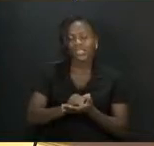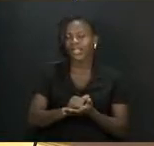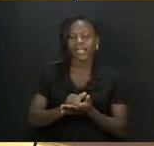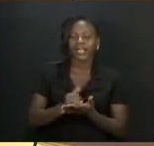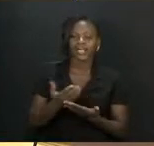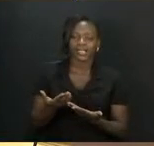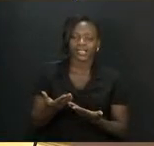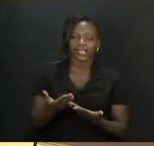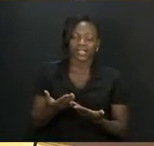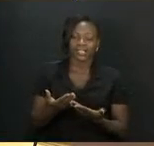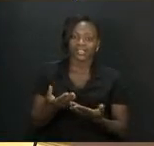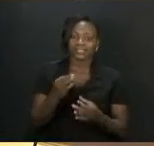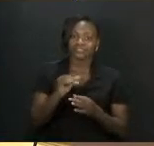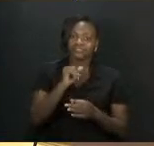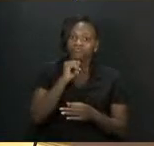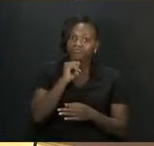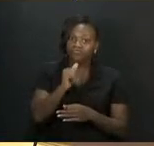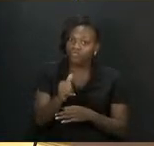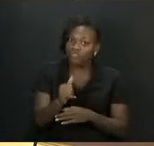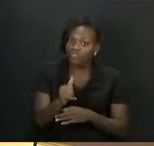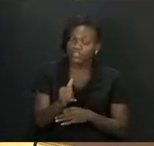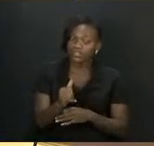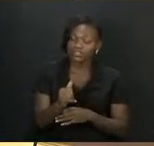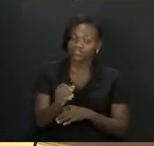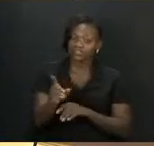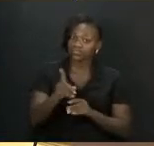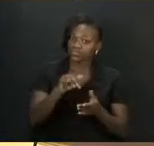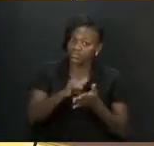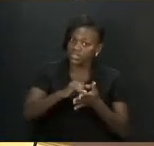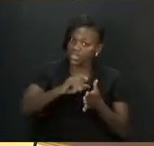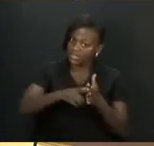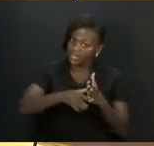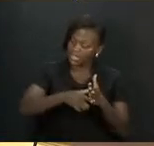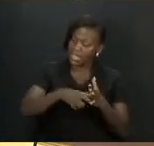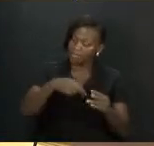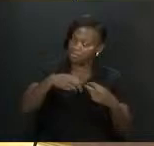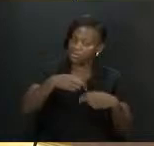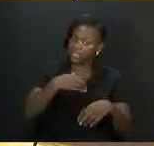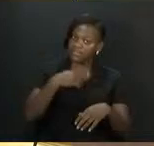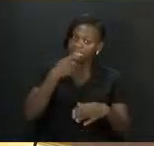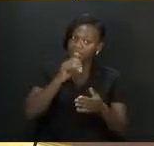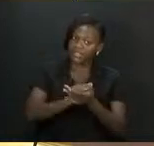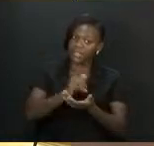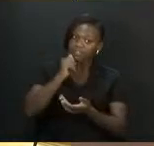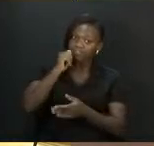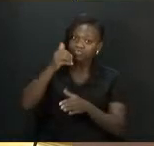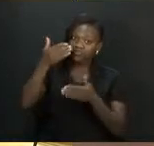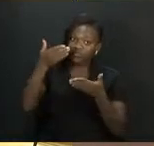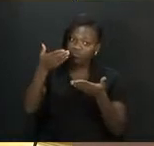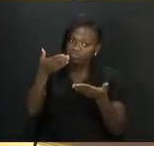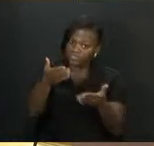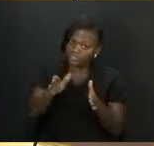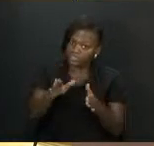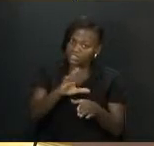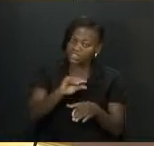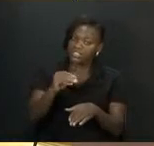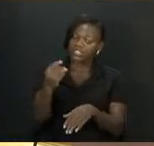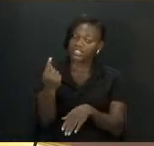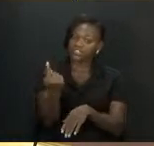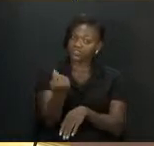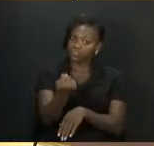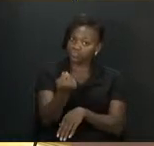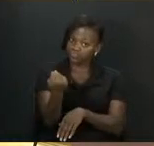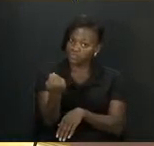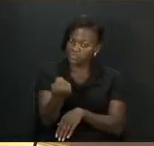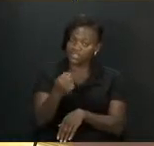coming from. Mr. Speaker, he says tomorrow, finishing will be done, and by Tuesday, Mr. Speaker,